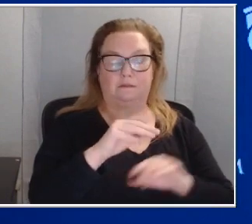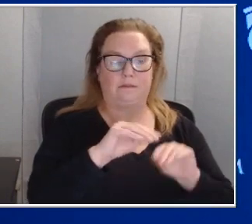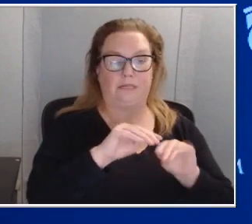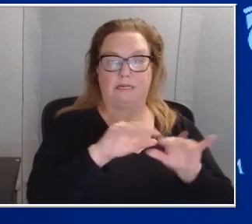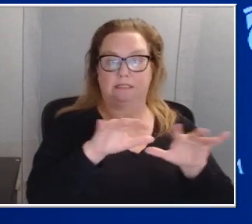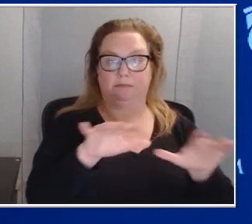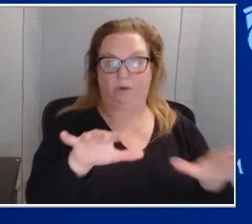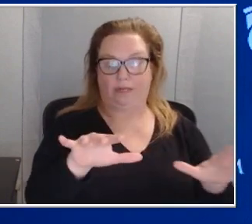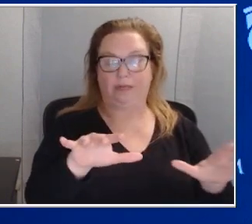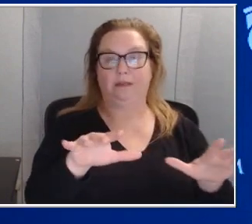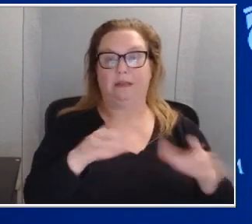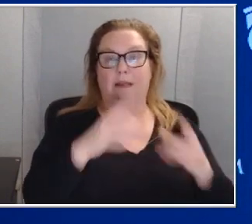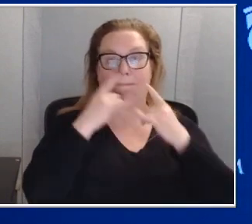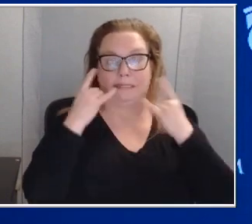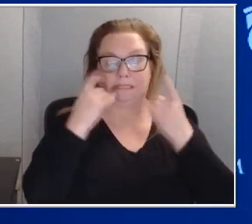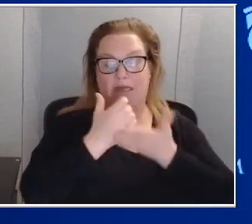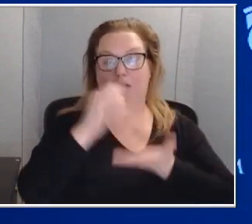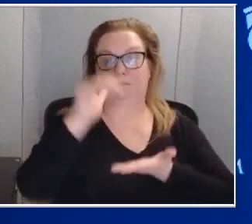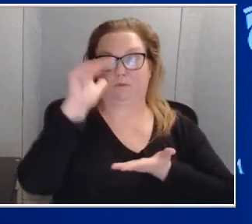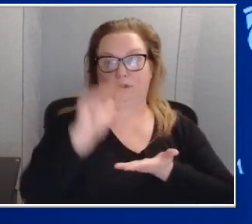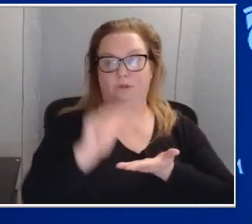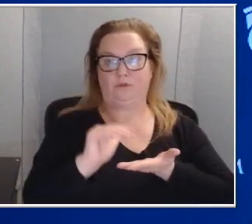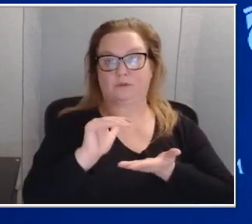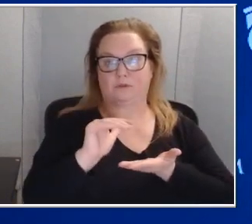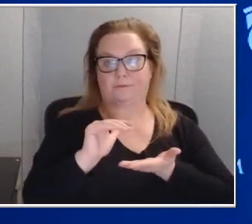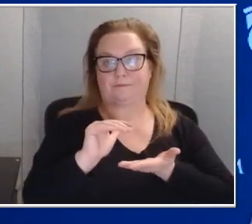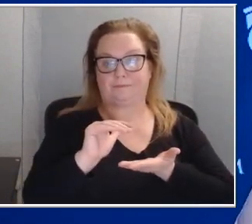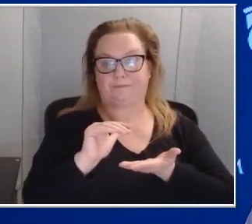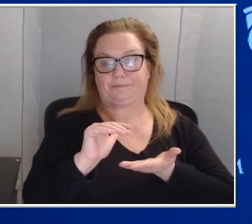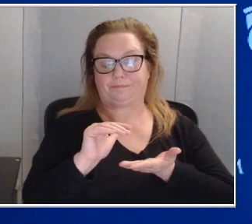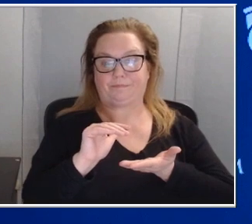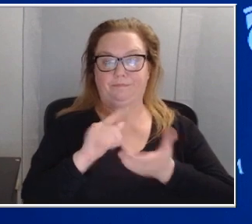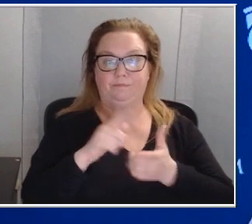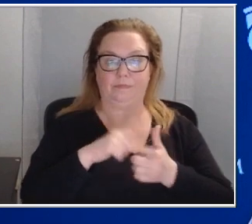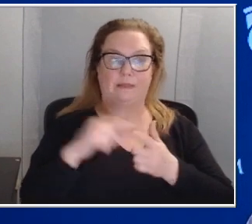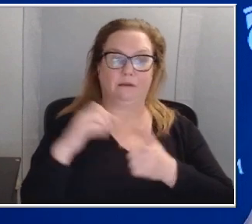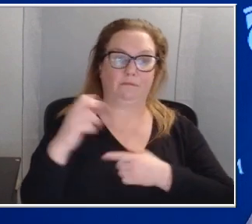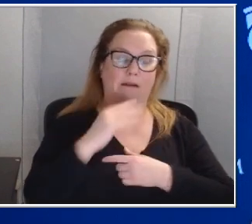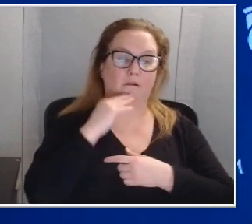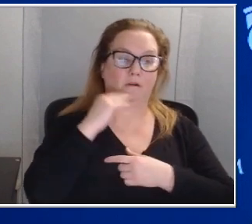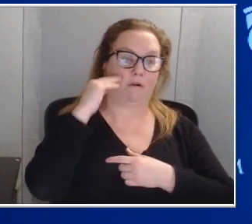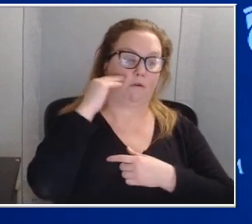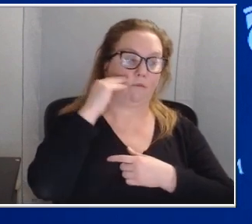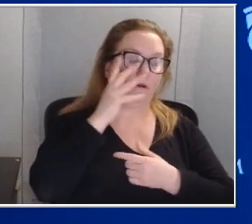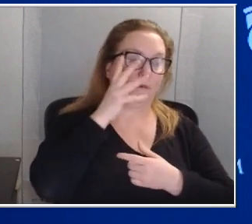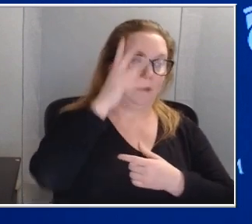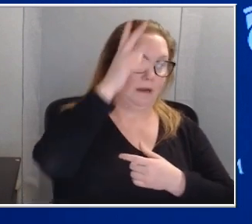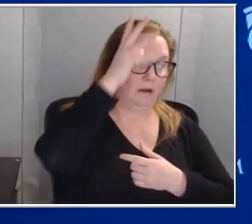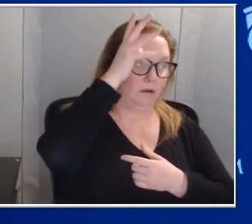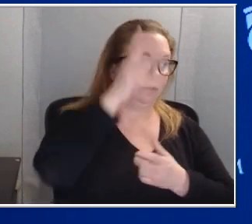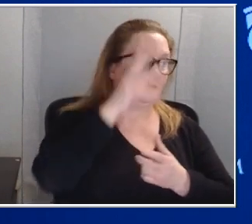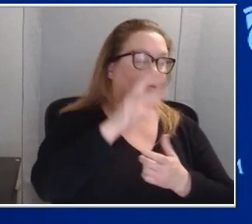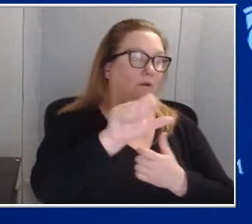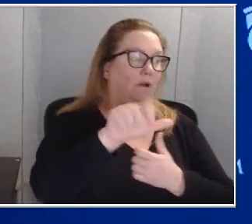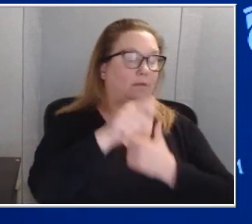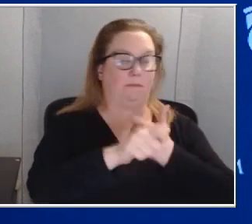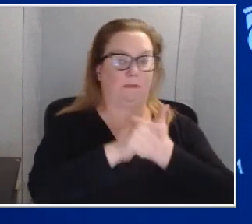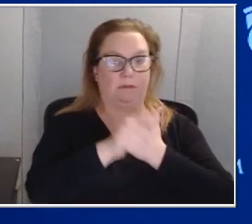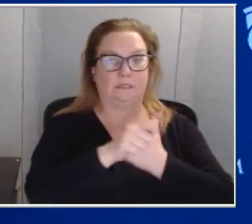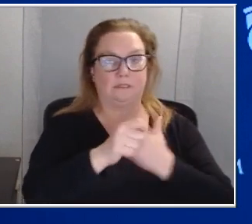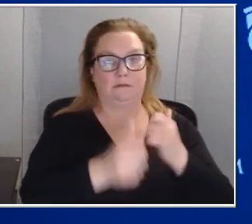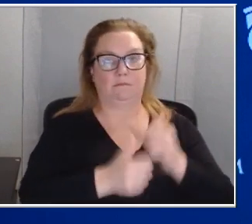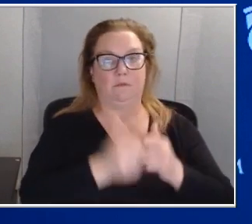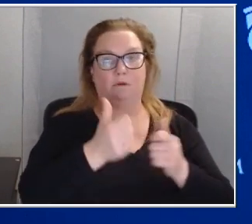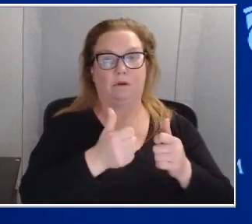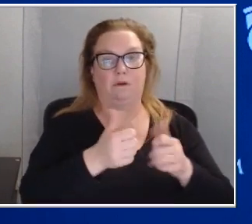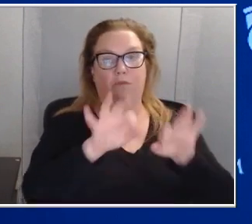Now, masking helped reduce the spread of that disease, but then when they bring it home to caregivers and other people at risk, it is more important. I think people